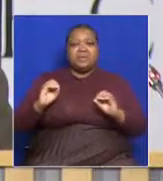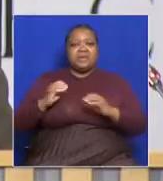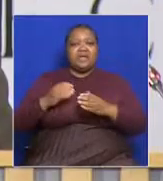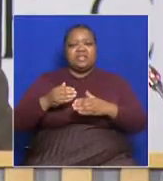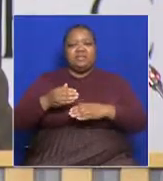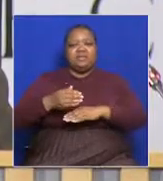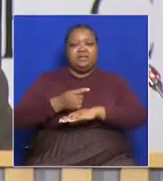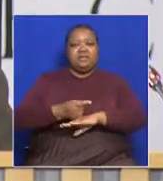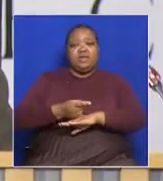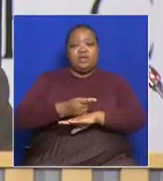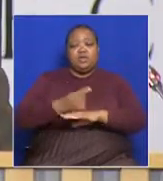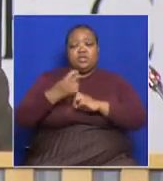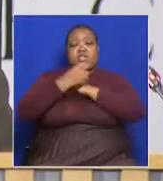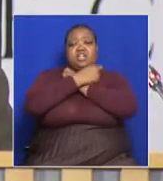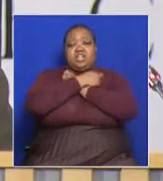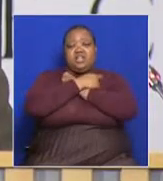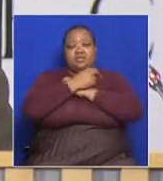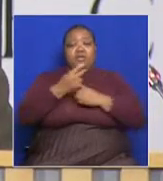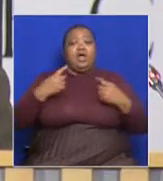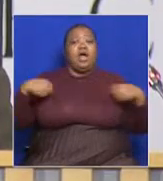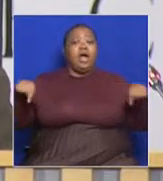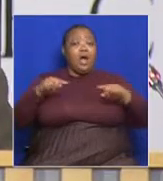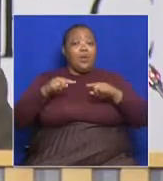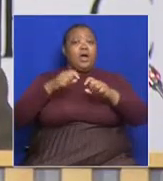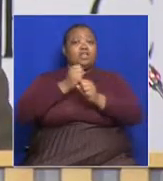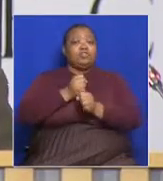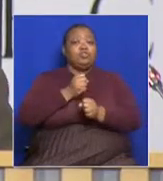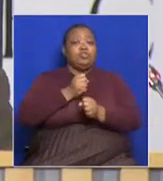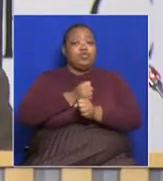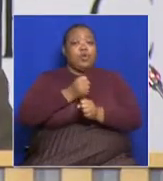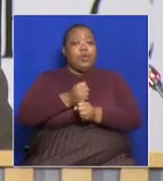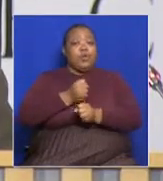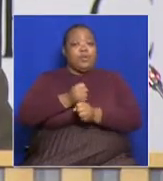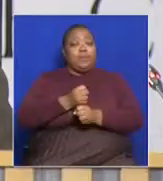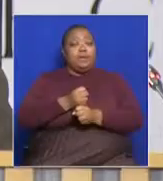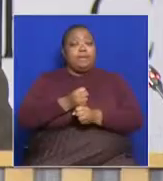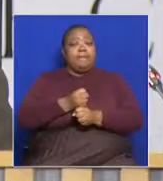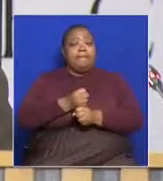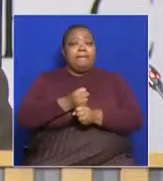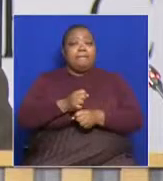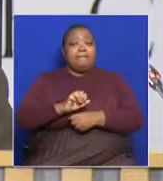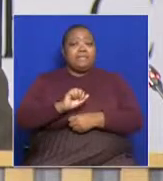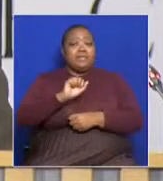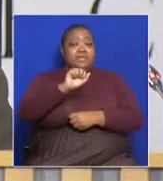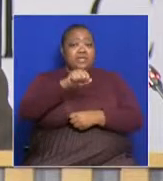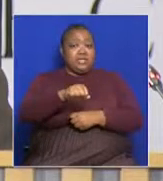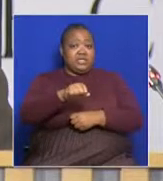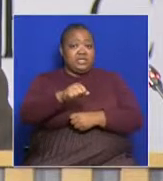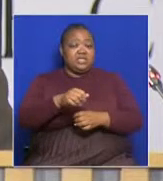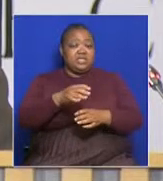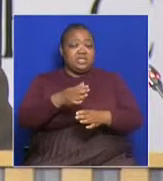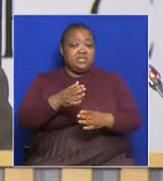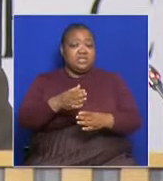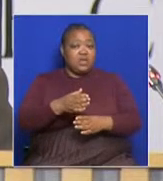in our job, it accounts for, yes, it means you're not actively on duty, but it's